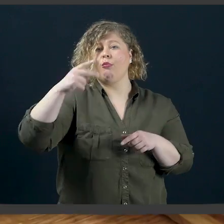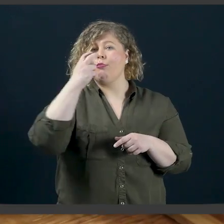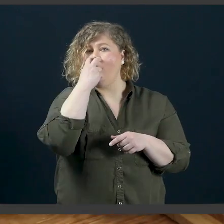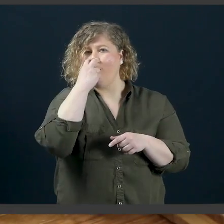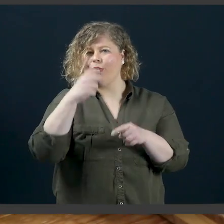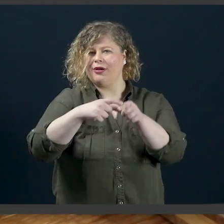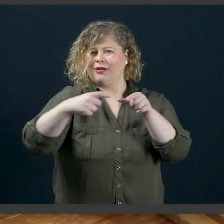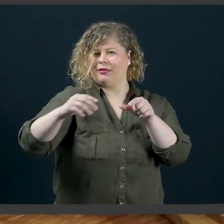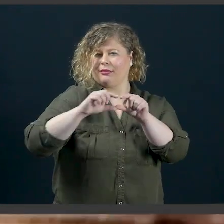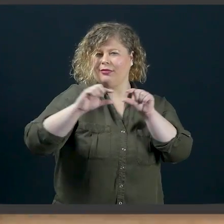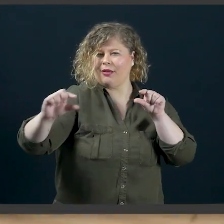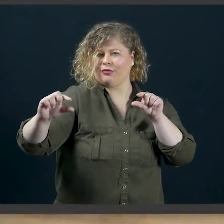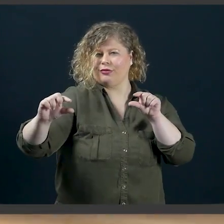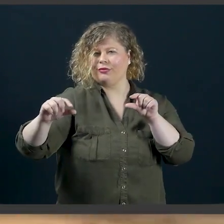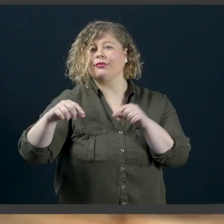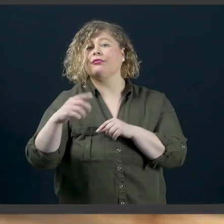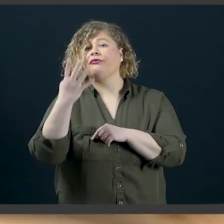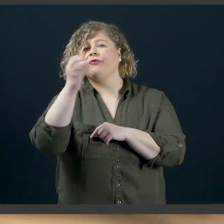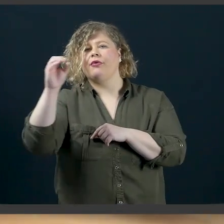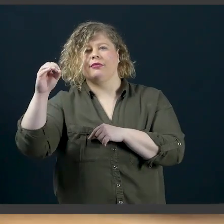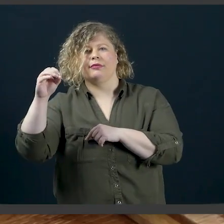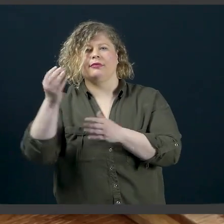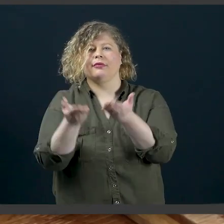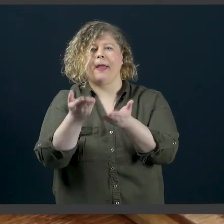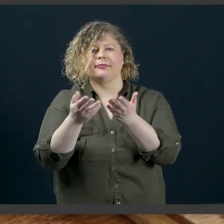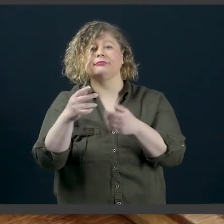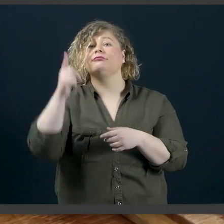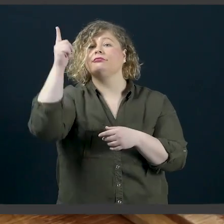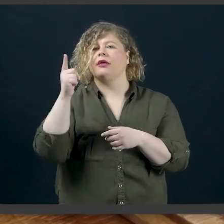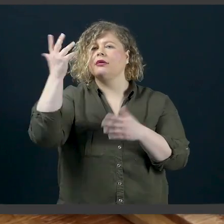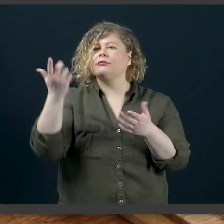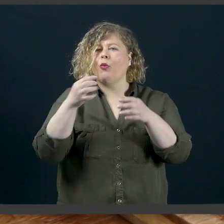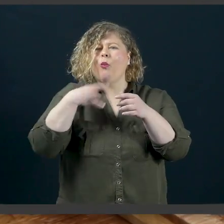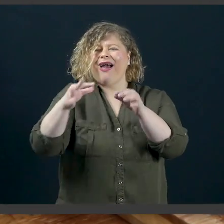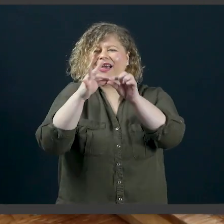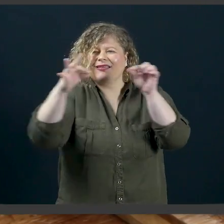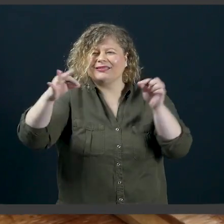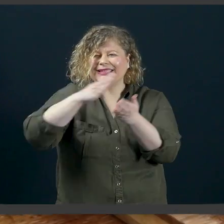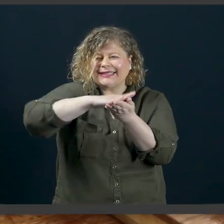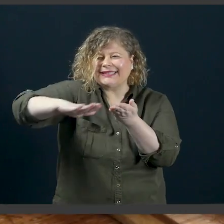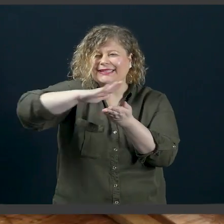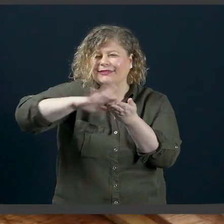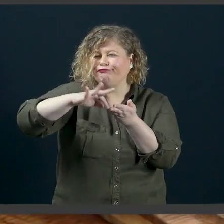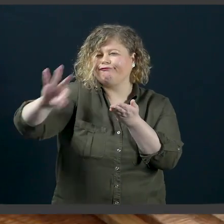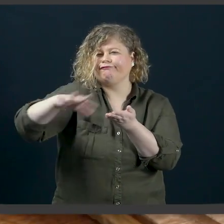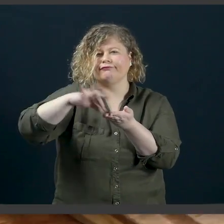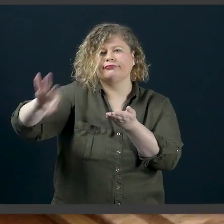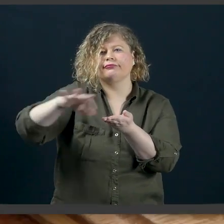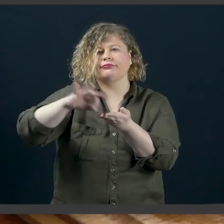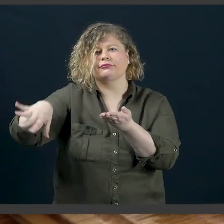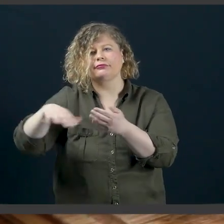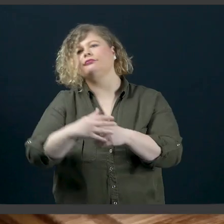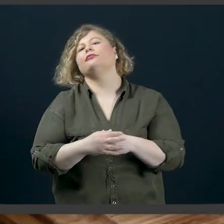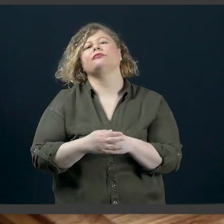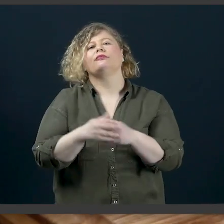pork tenderloin here. It's about 400 grams. Let's begin by removing the white membrane covering the top side of the meat with